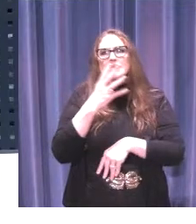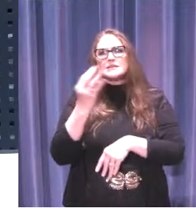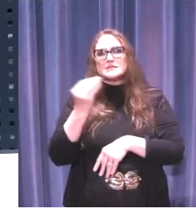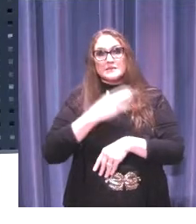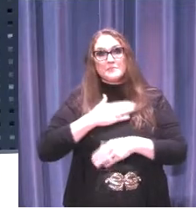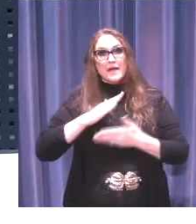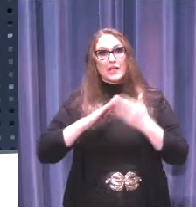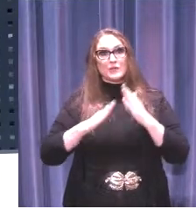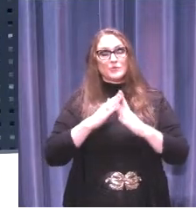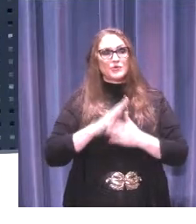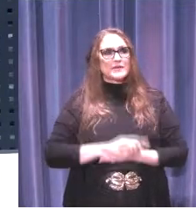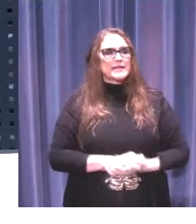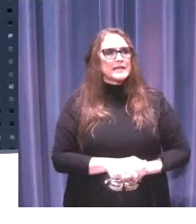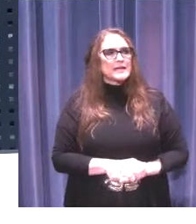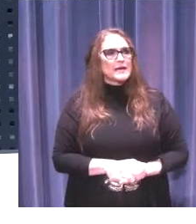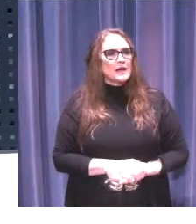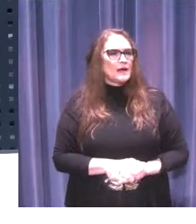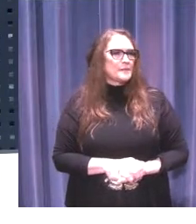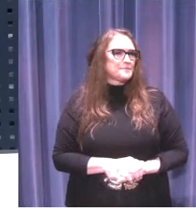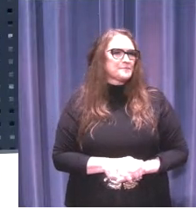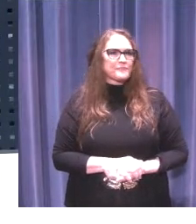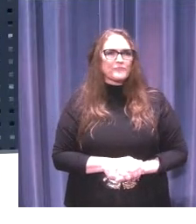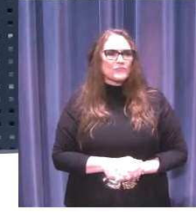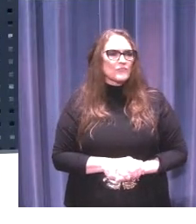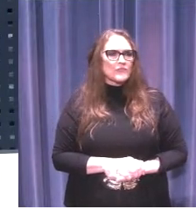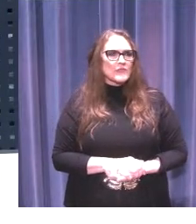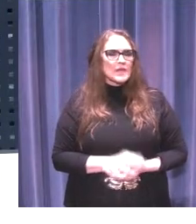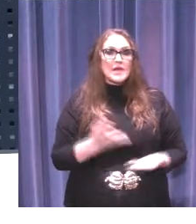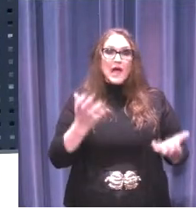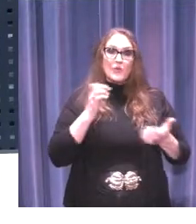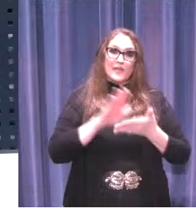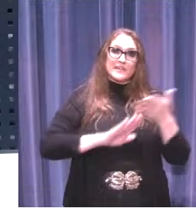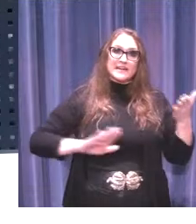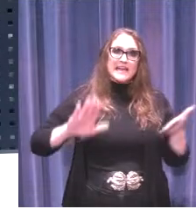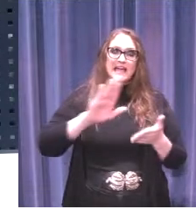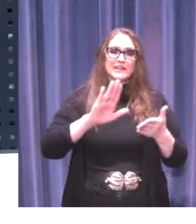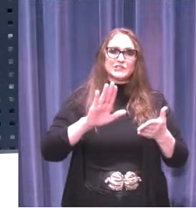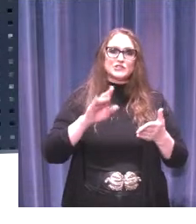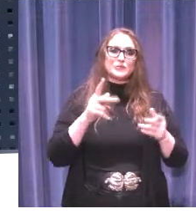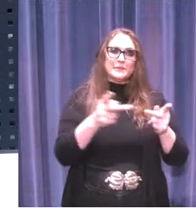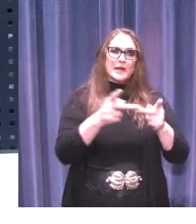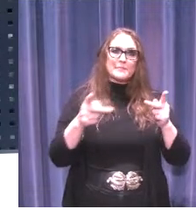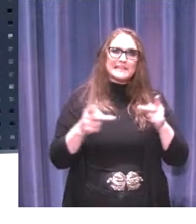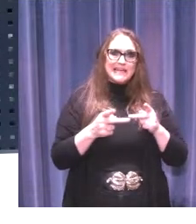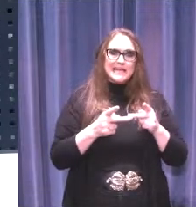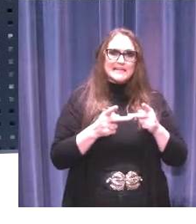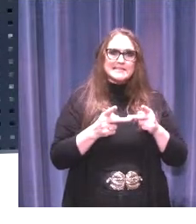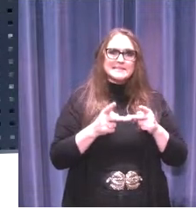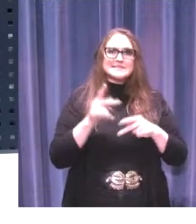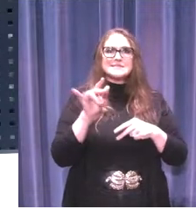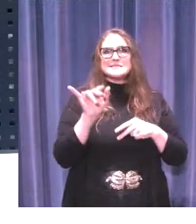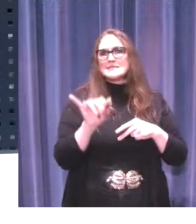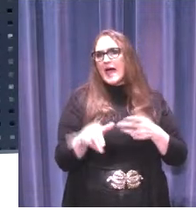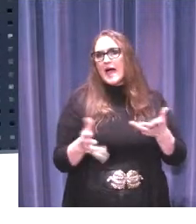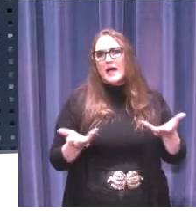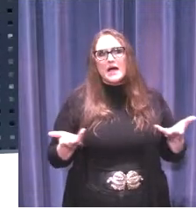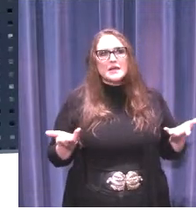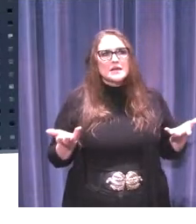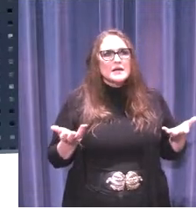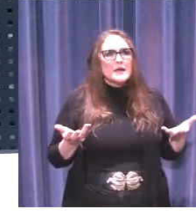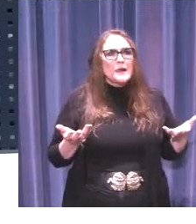my community. I want the college to be a place that